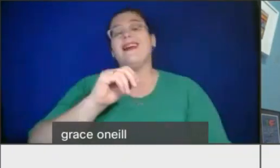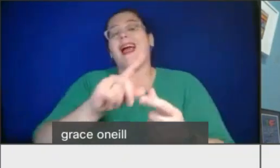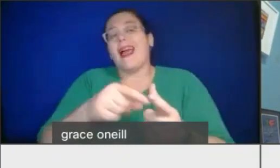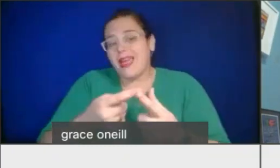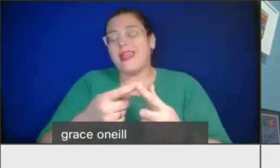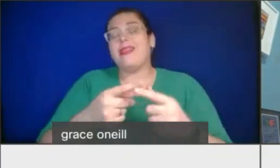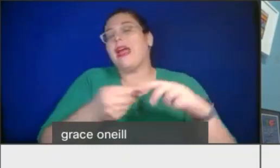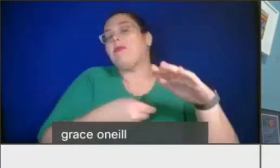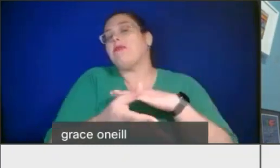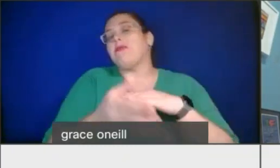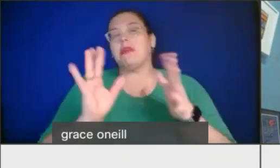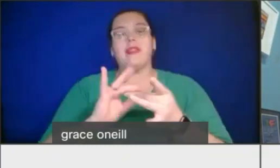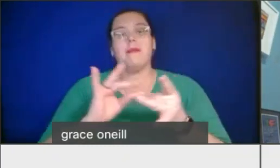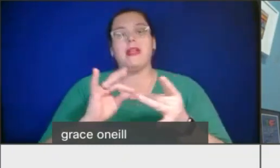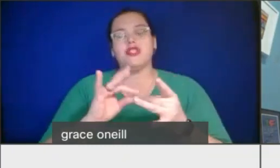that the